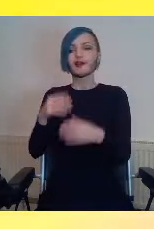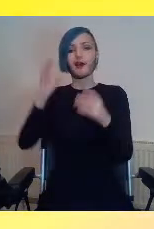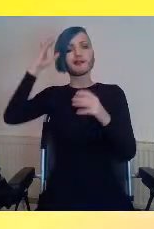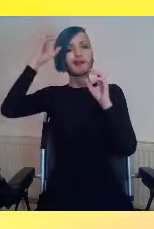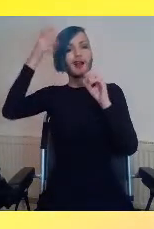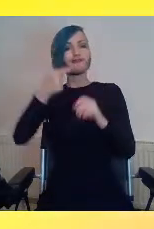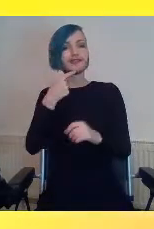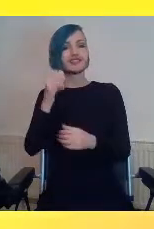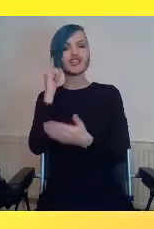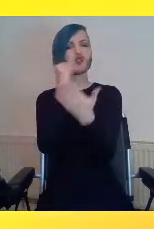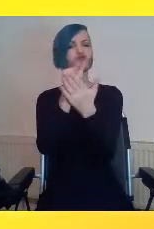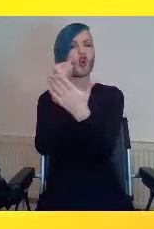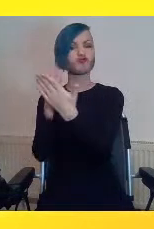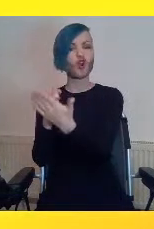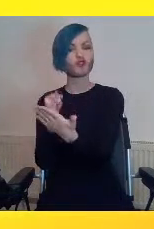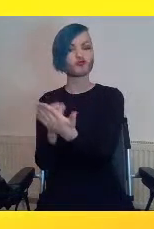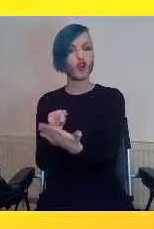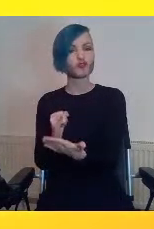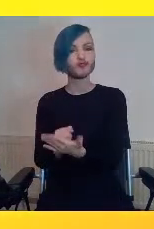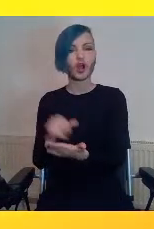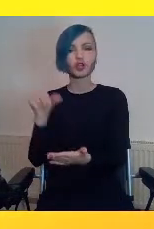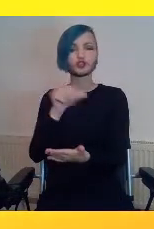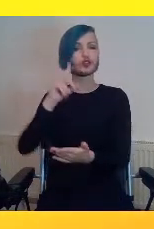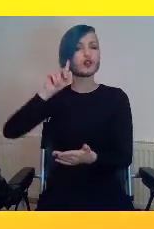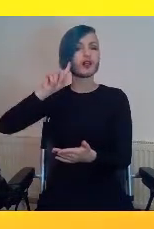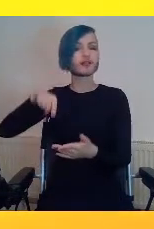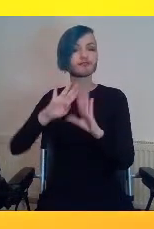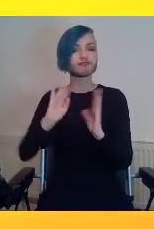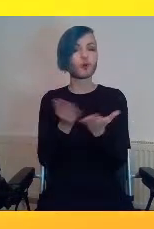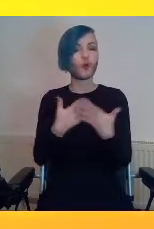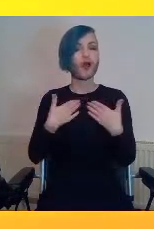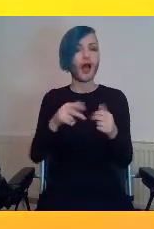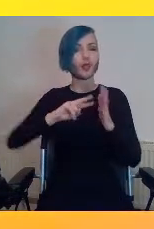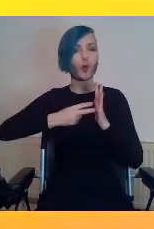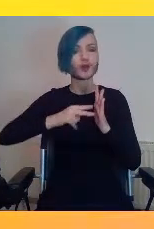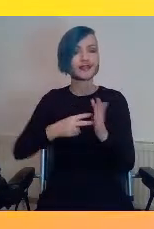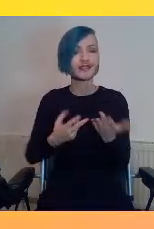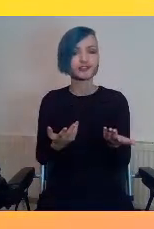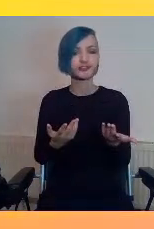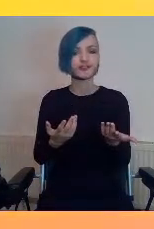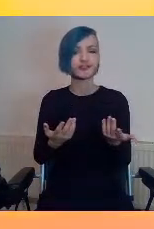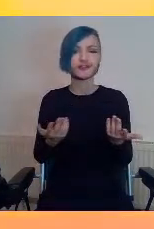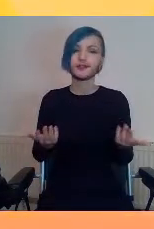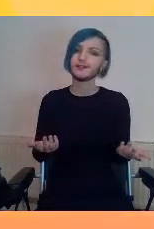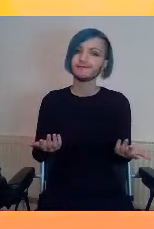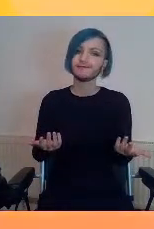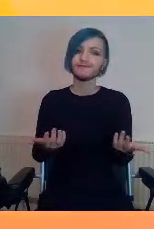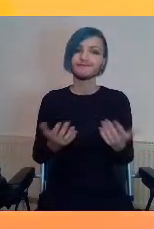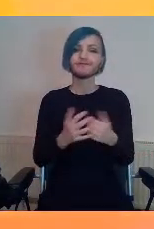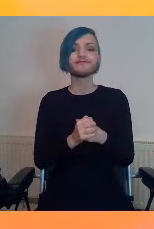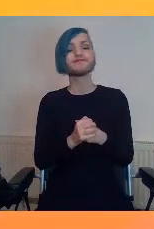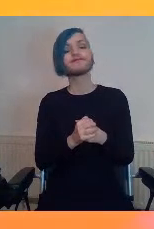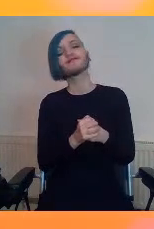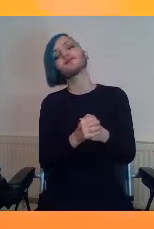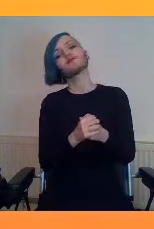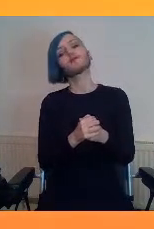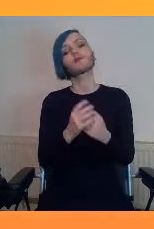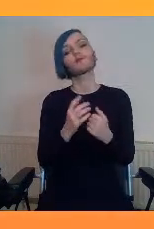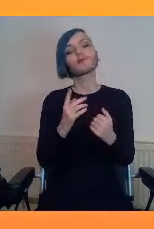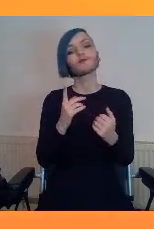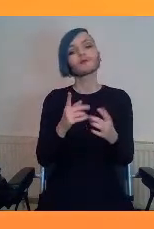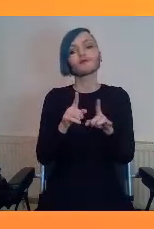not the institution we should rely on, or that I don't know, such things